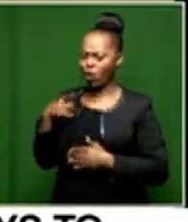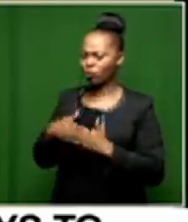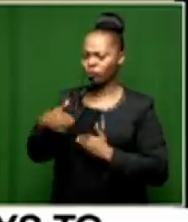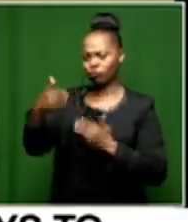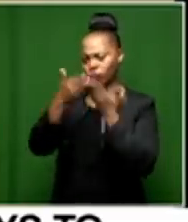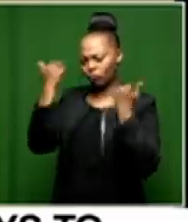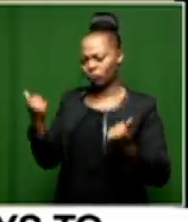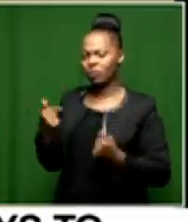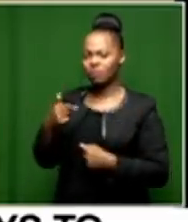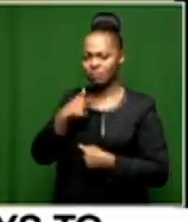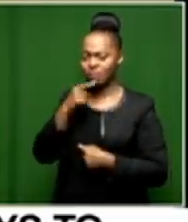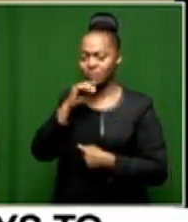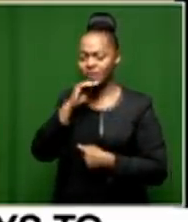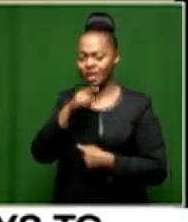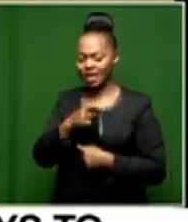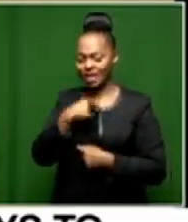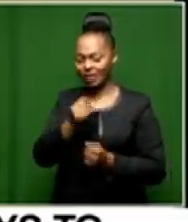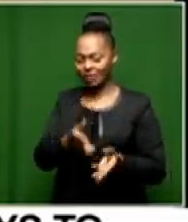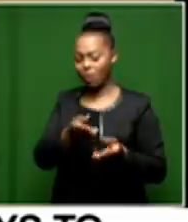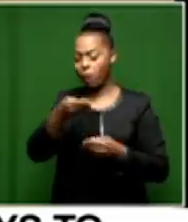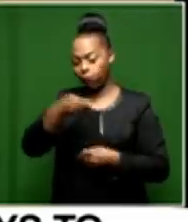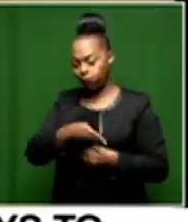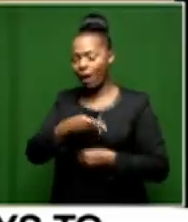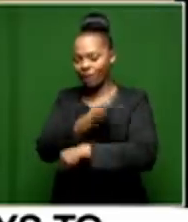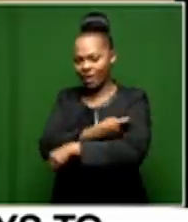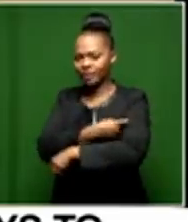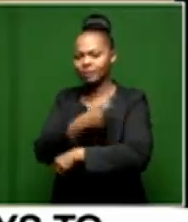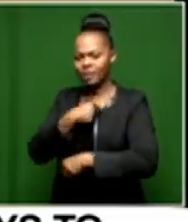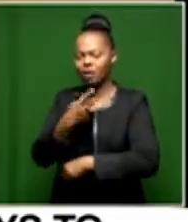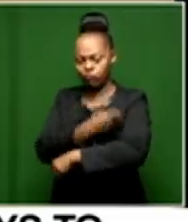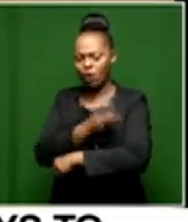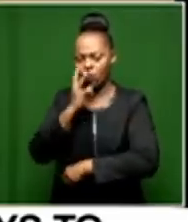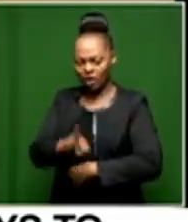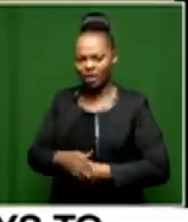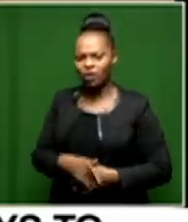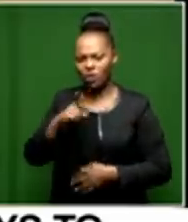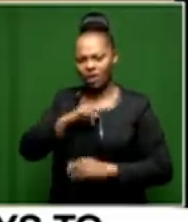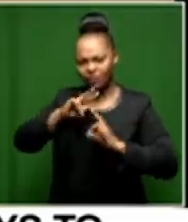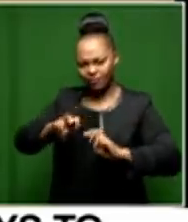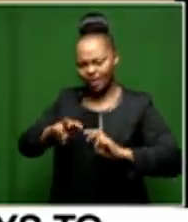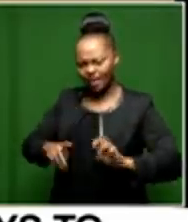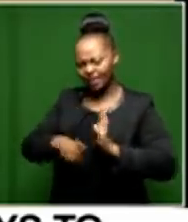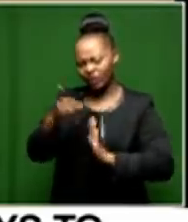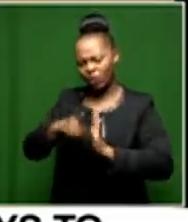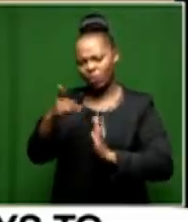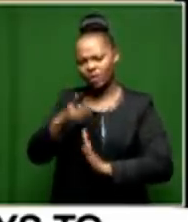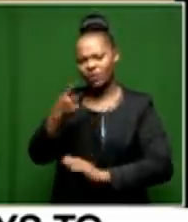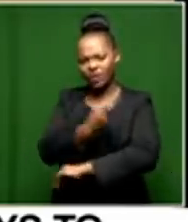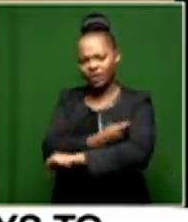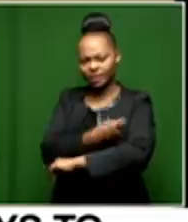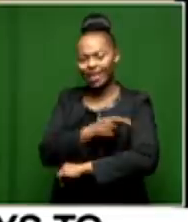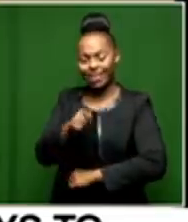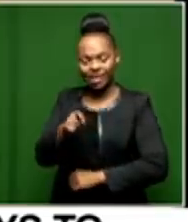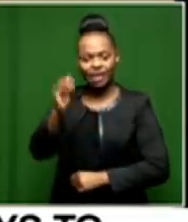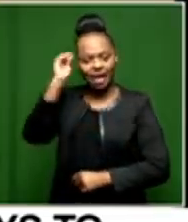I would certainly have it. I've done some reading about the concerns people have about the rapidity of the development of the vaccine. And it's interesting